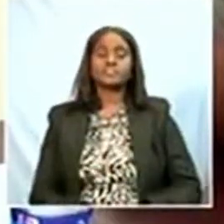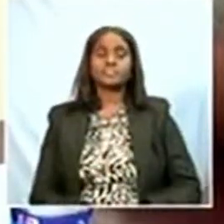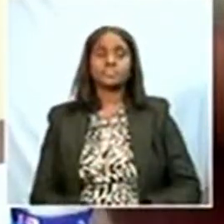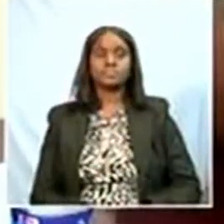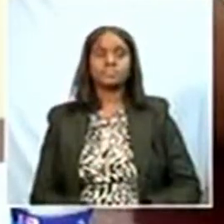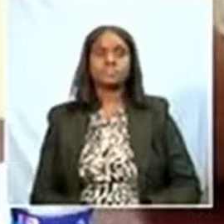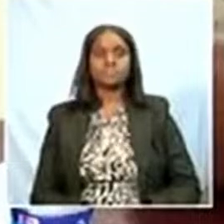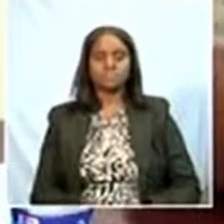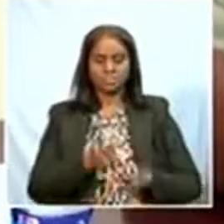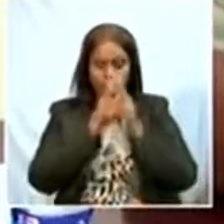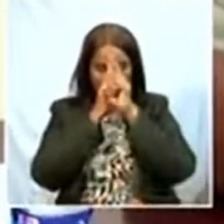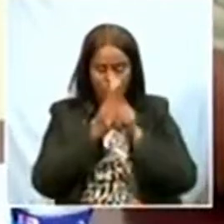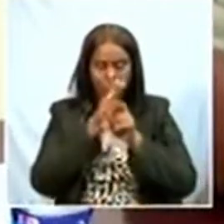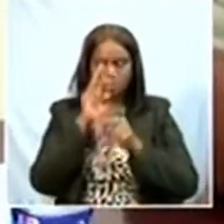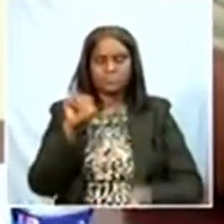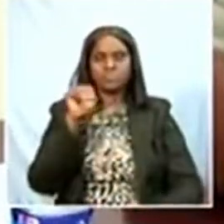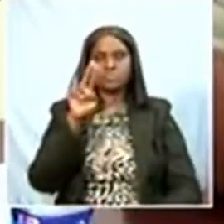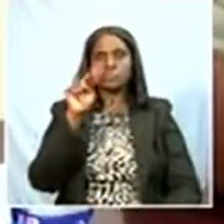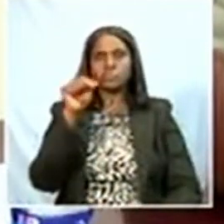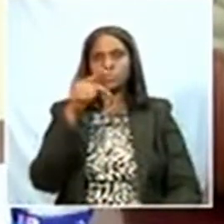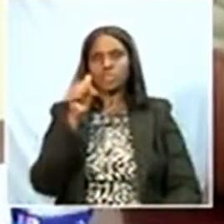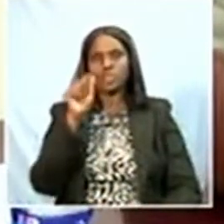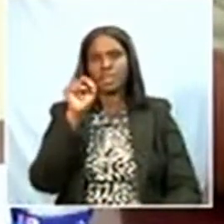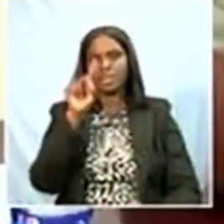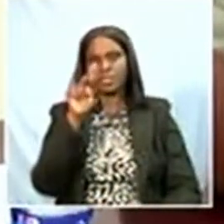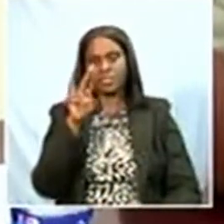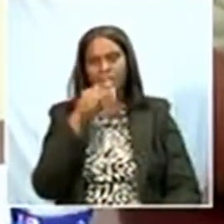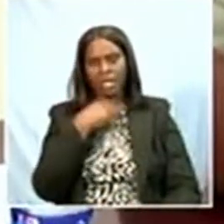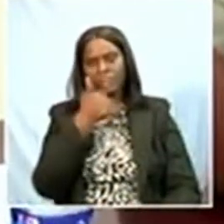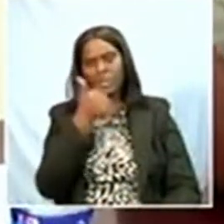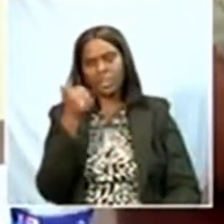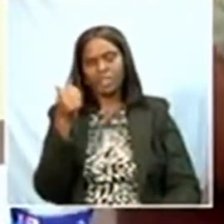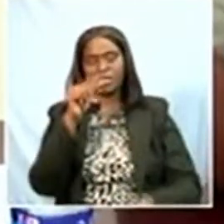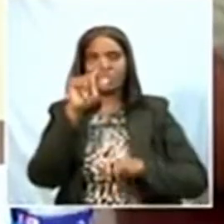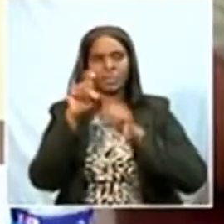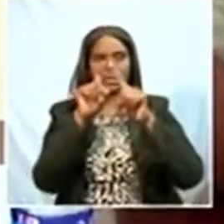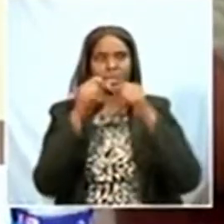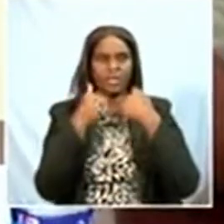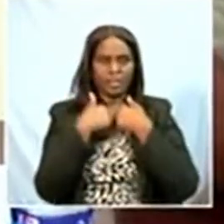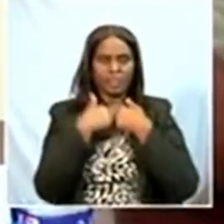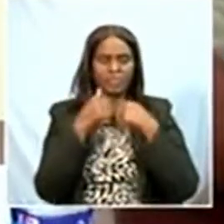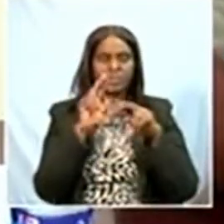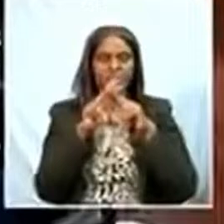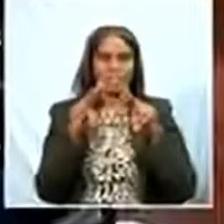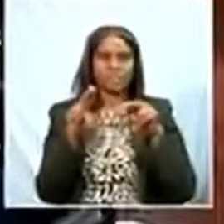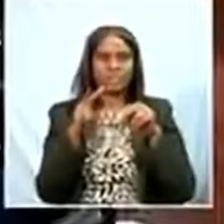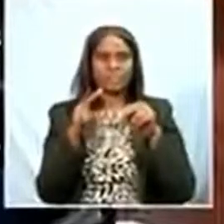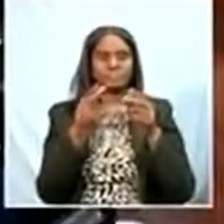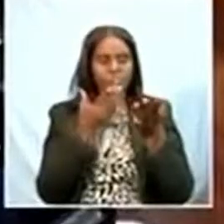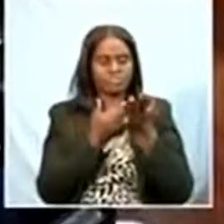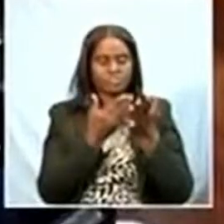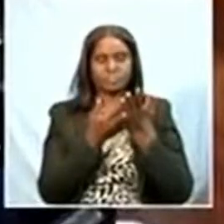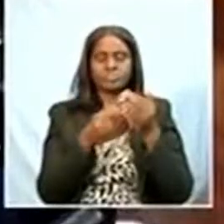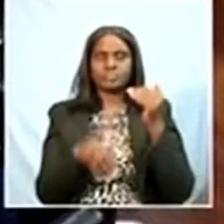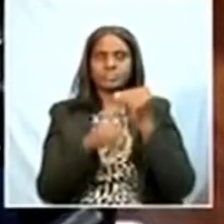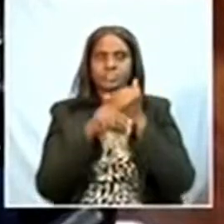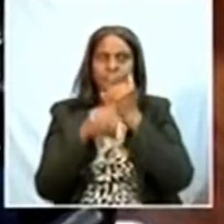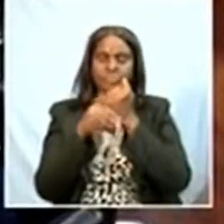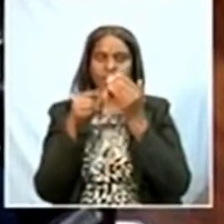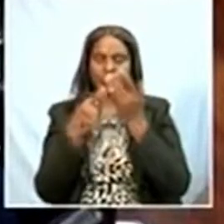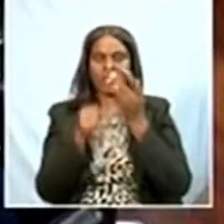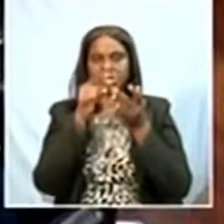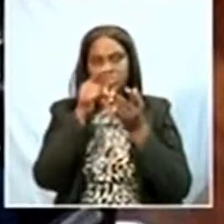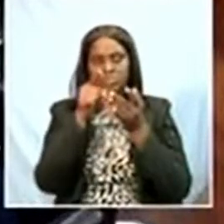Please, Honorable Mungando, before you answer that rider, Honorable Mungando was a rider also. Chair, my rider is a build-up on what